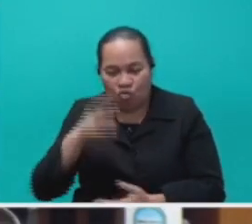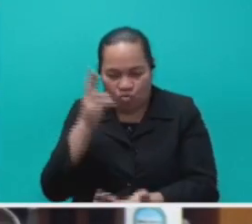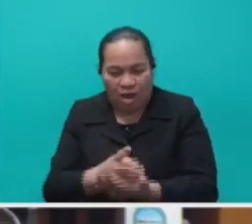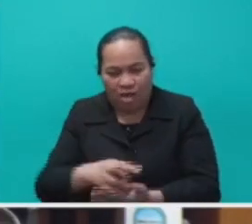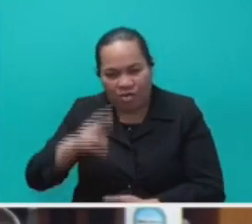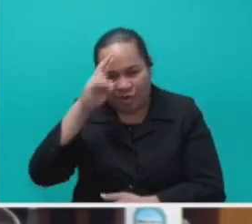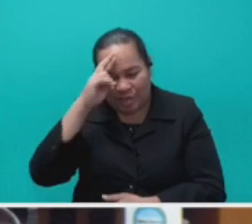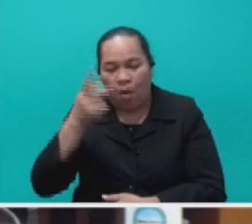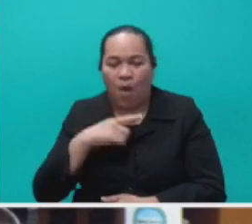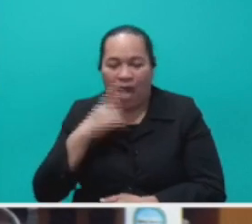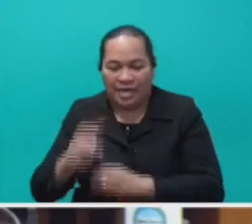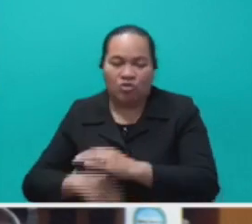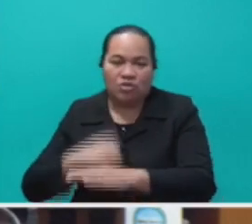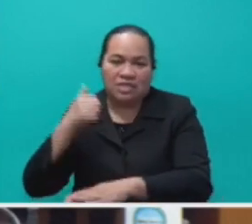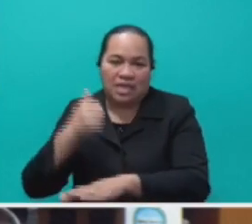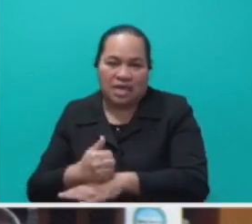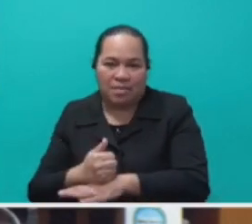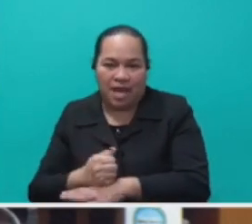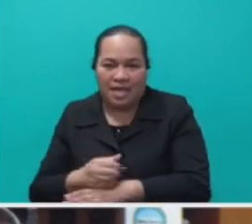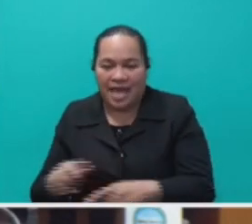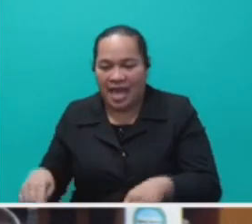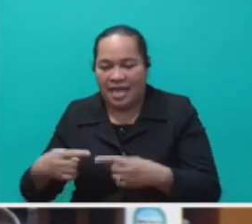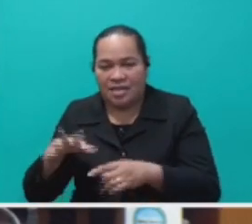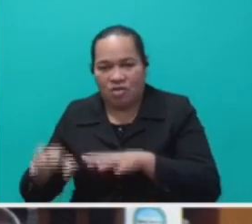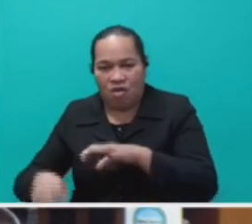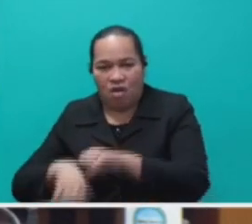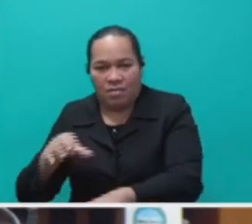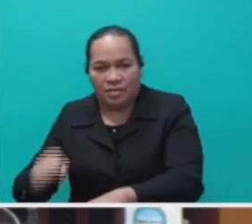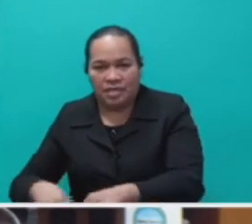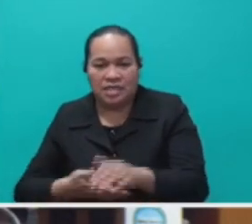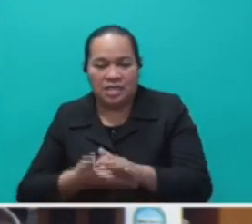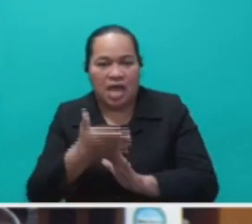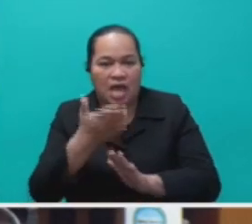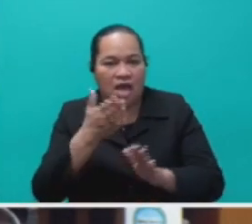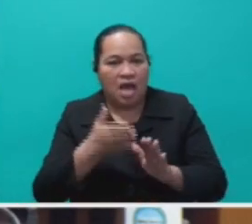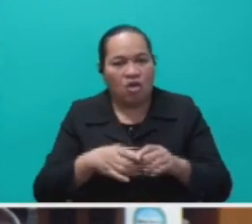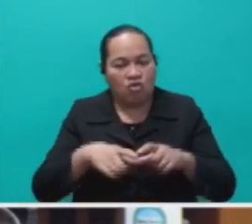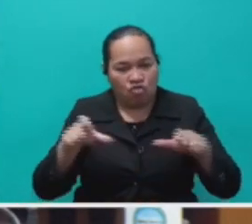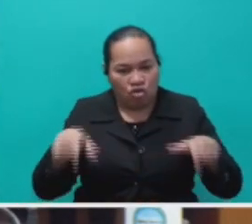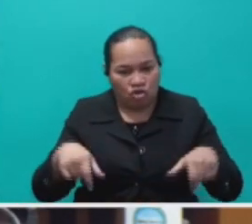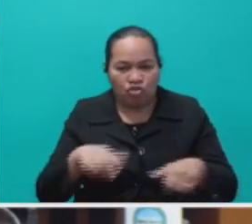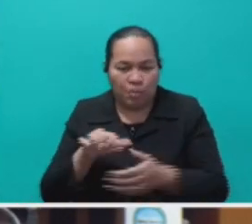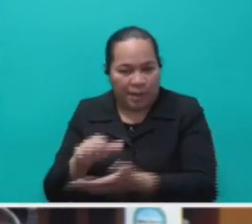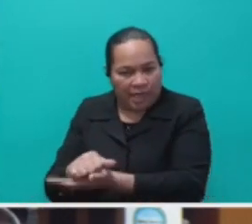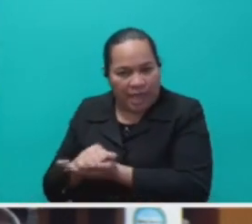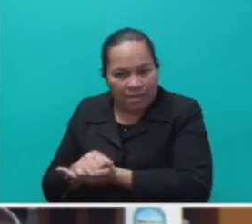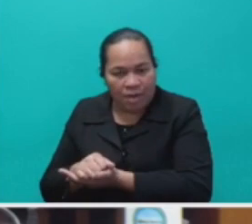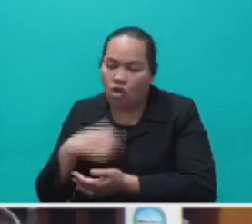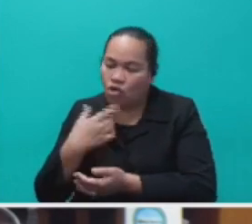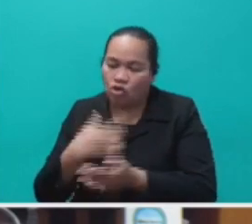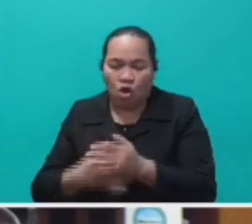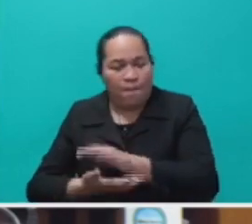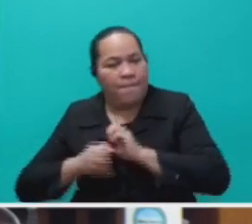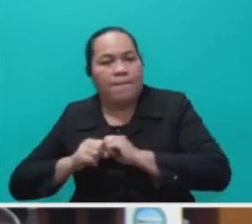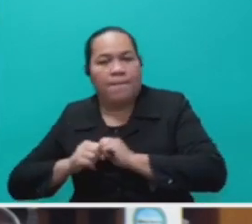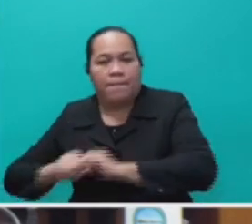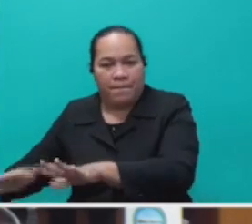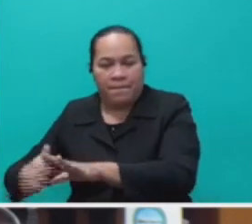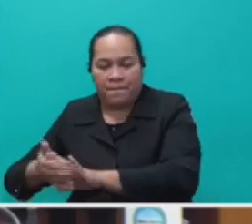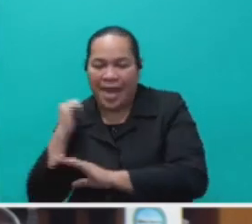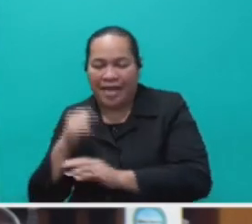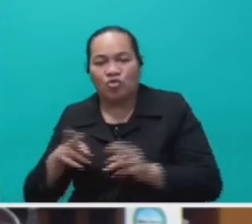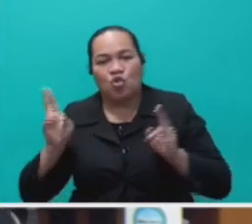the anti-corruption division of the High Court and the Magistrates Court should be maintained. It should be returned back as